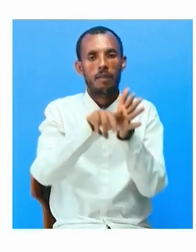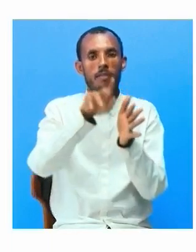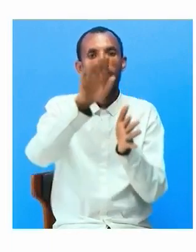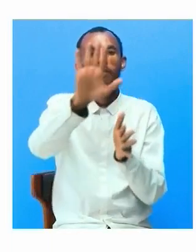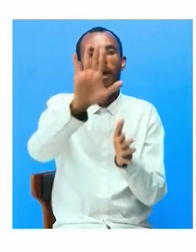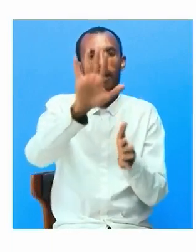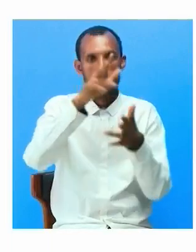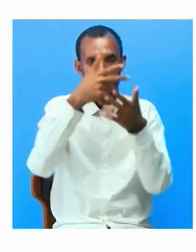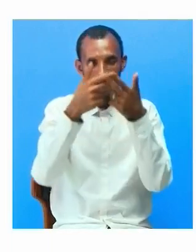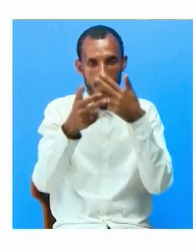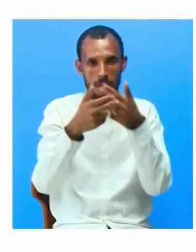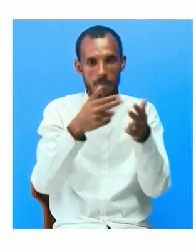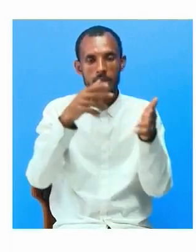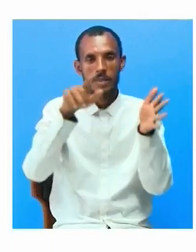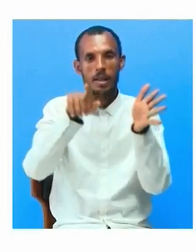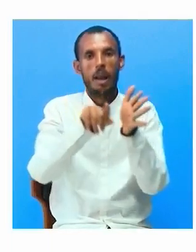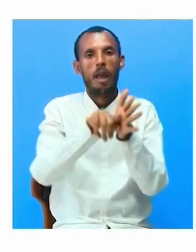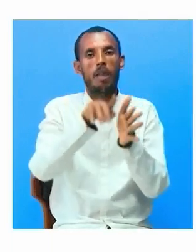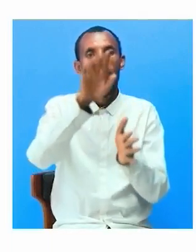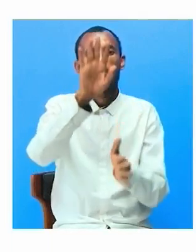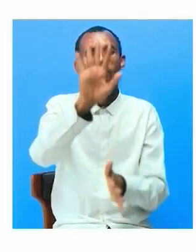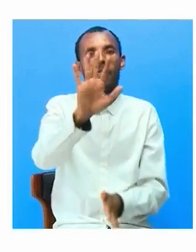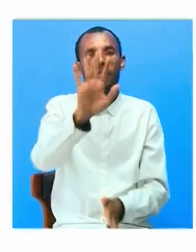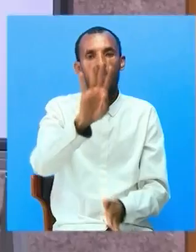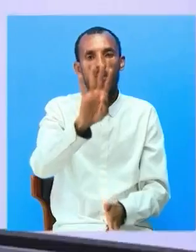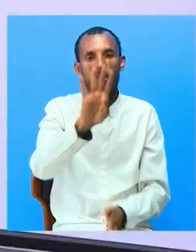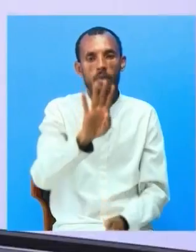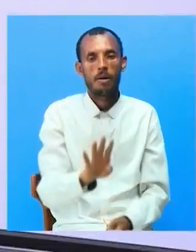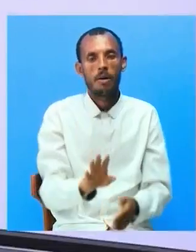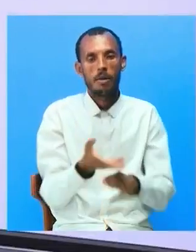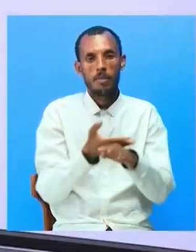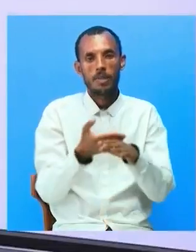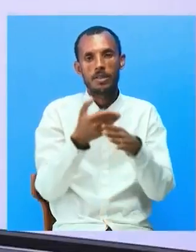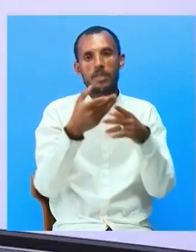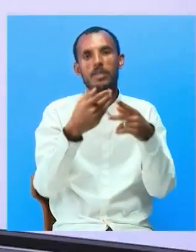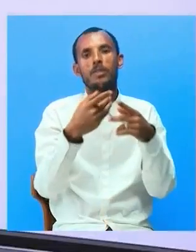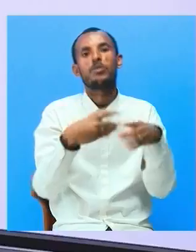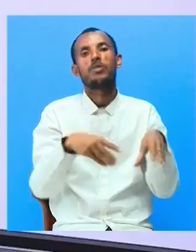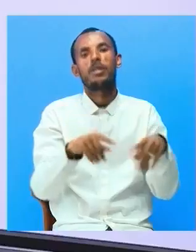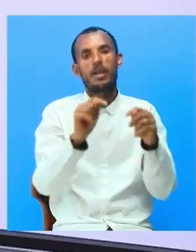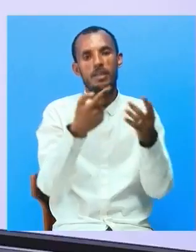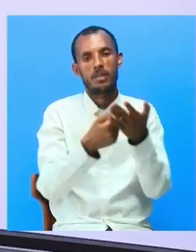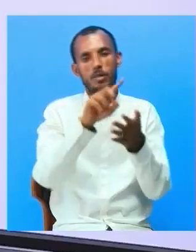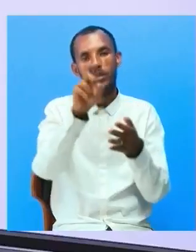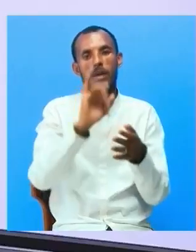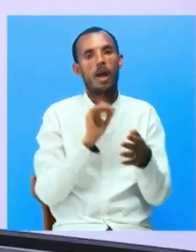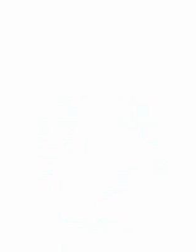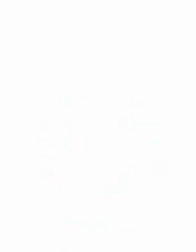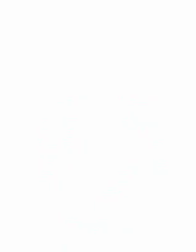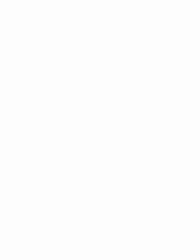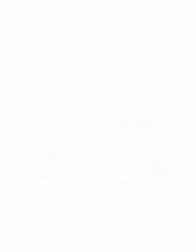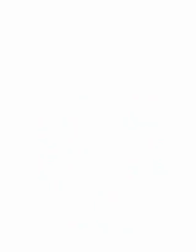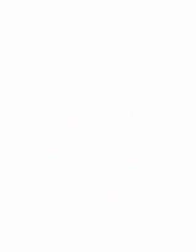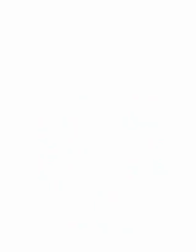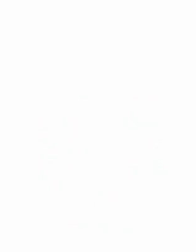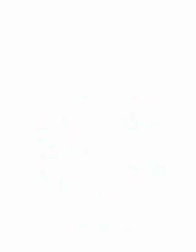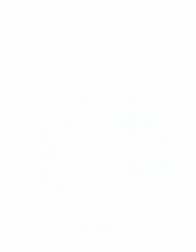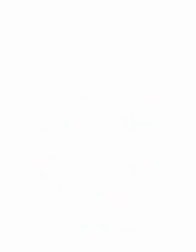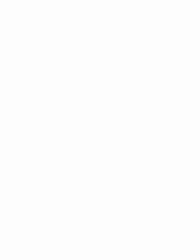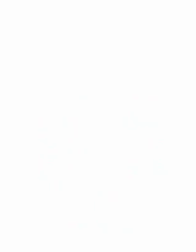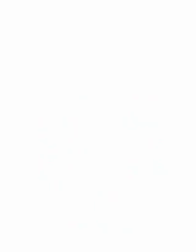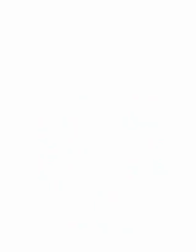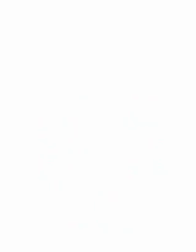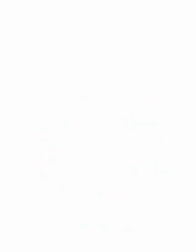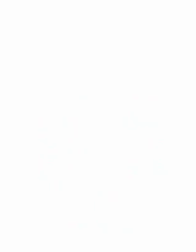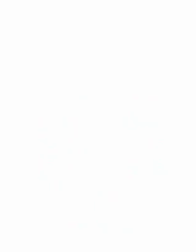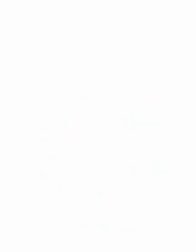times -4. Please, students, try this question. I'll give you 10 seconds for this.